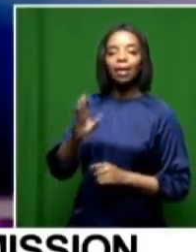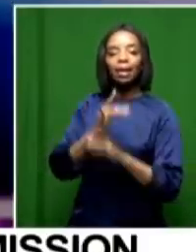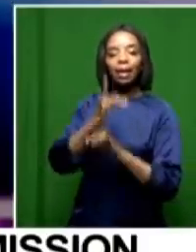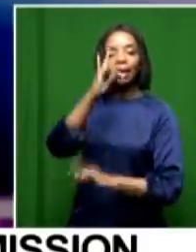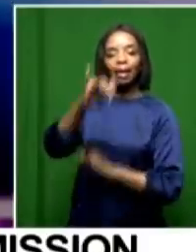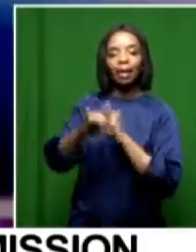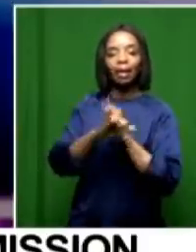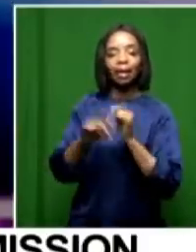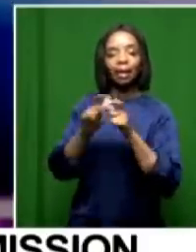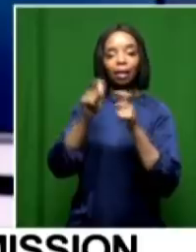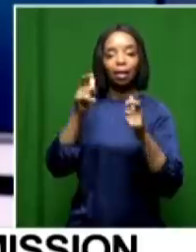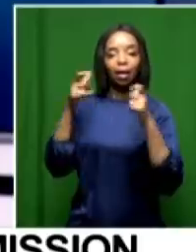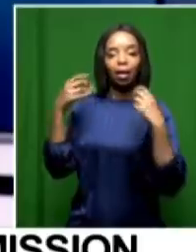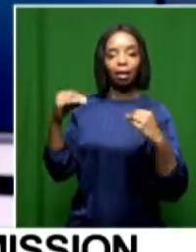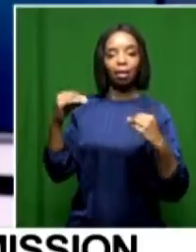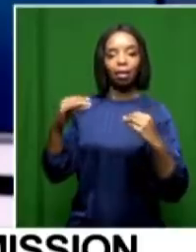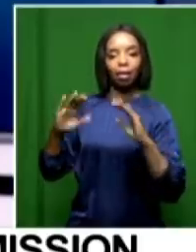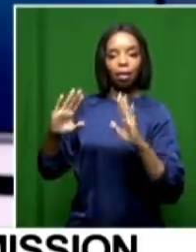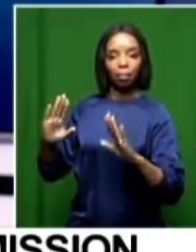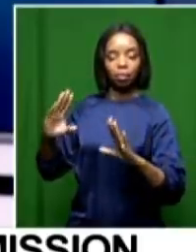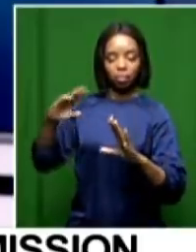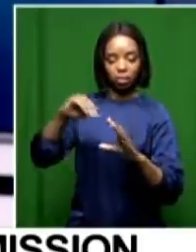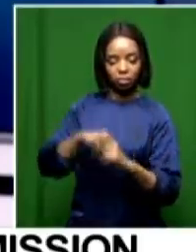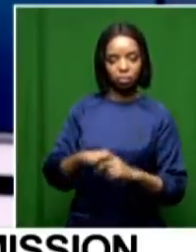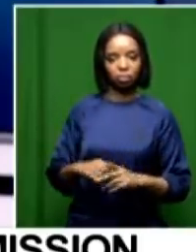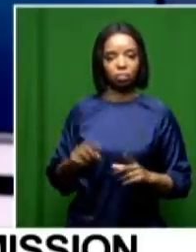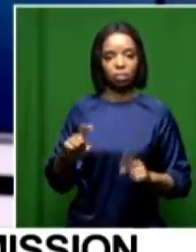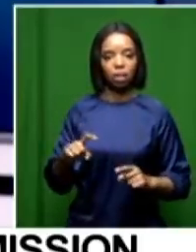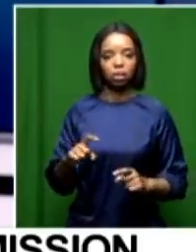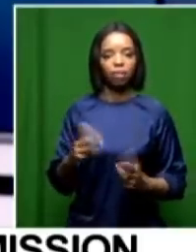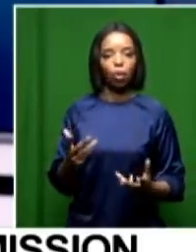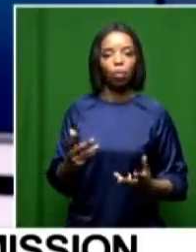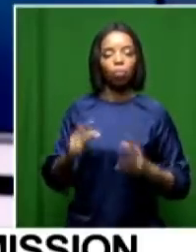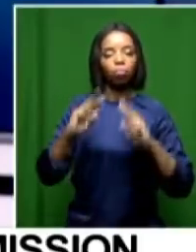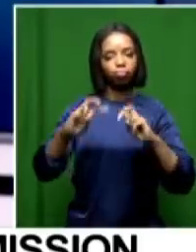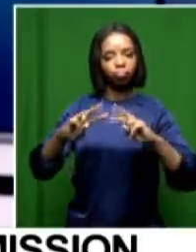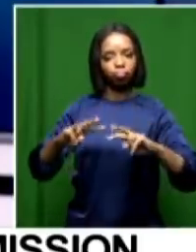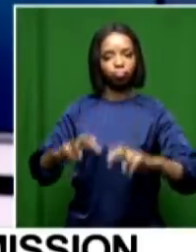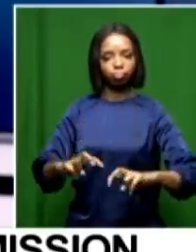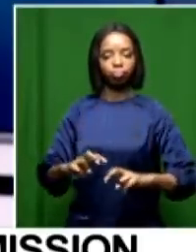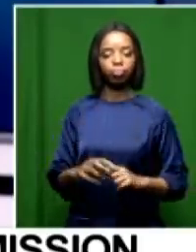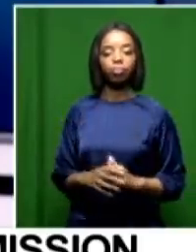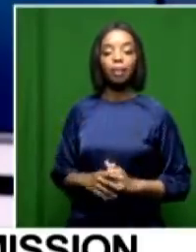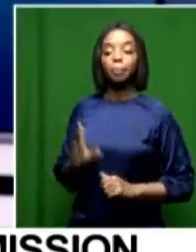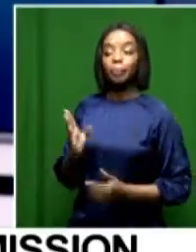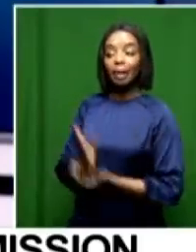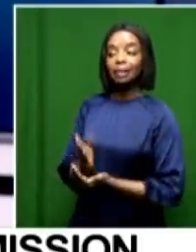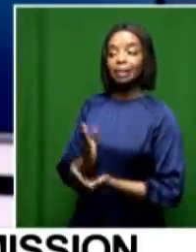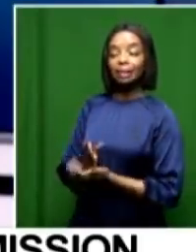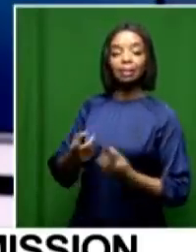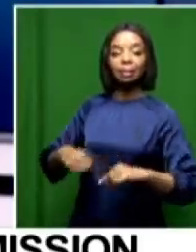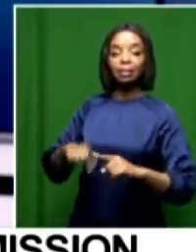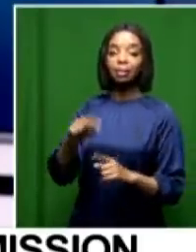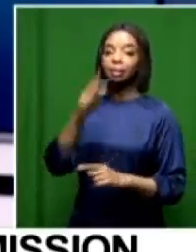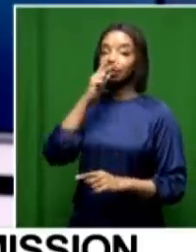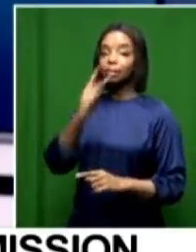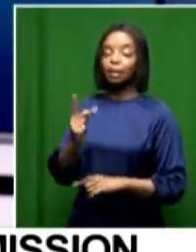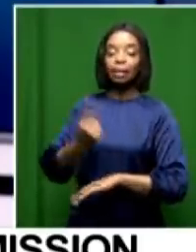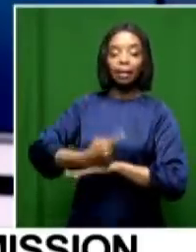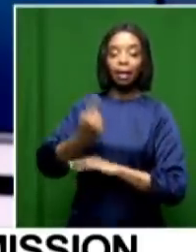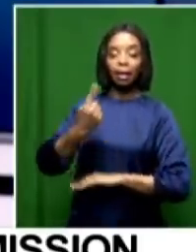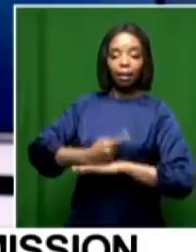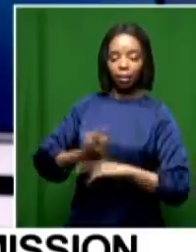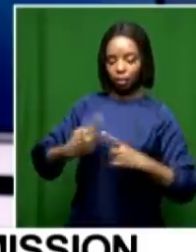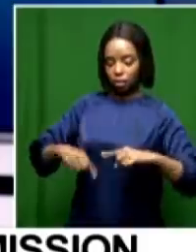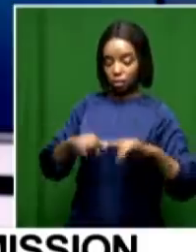states. Indeed, and we understand that. But we look locally and we look at how we struggle every day. And we talk about